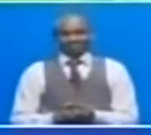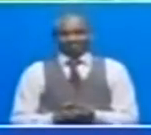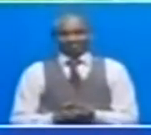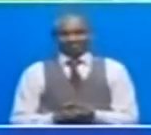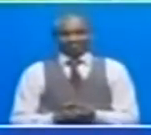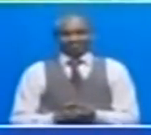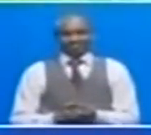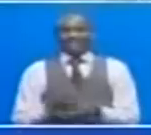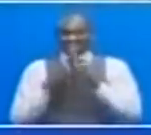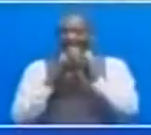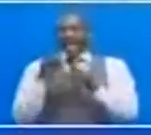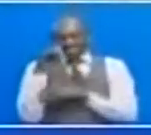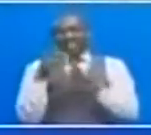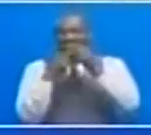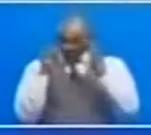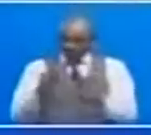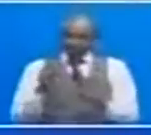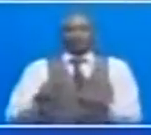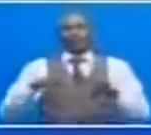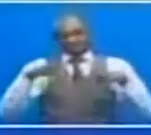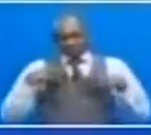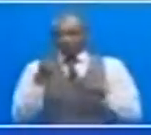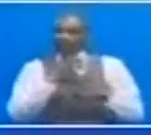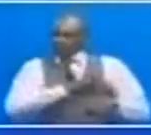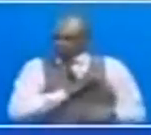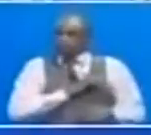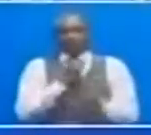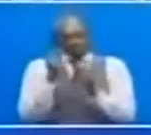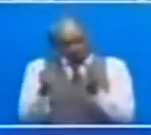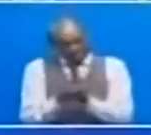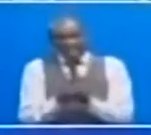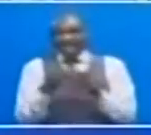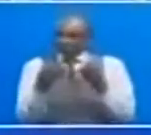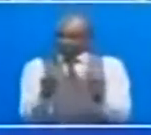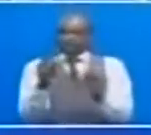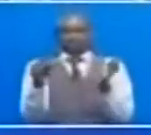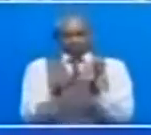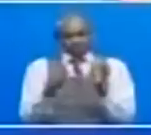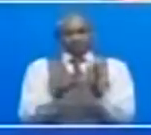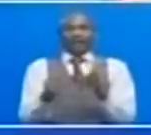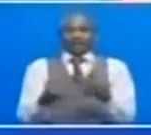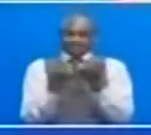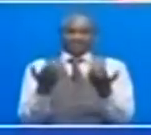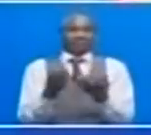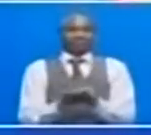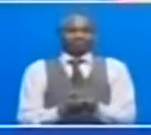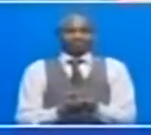He urged leaders to promote dialogue and tolerance in order to avert conflict and war that has plagued some African states. Multi-party democracy